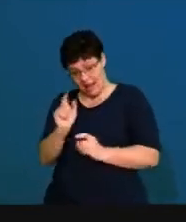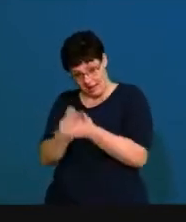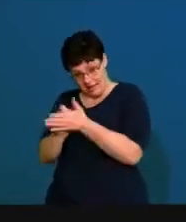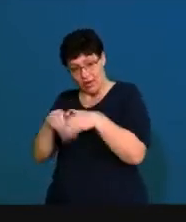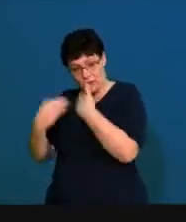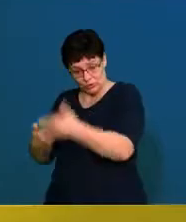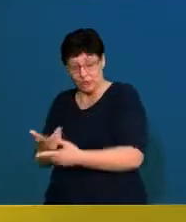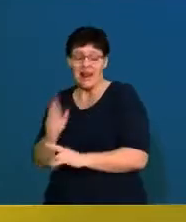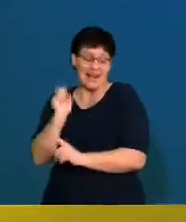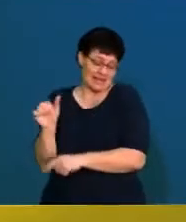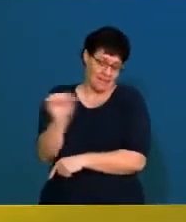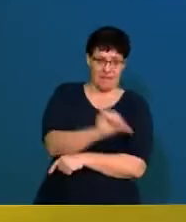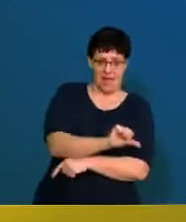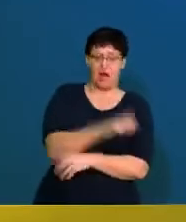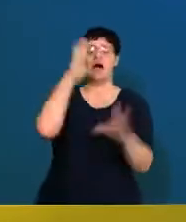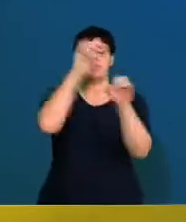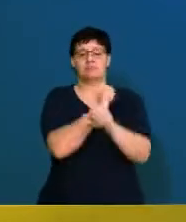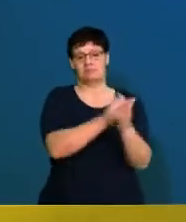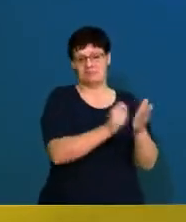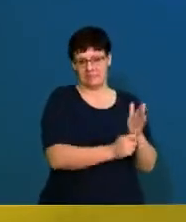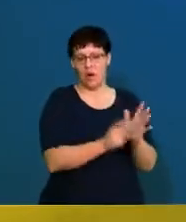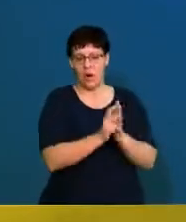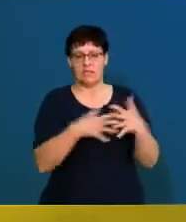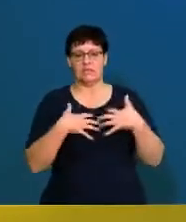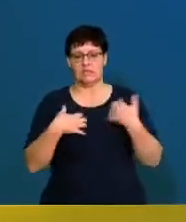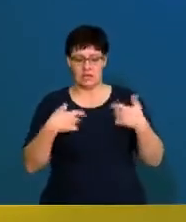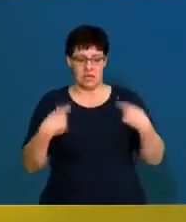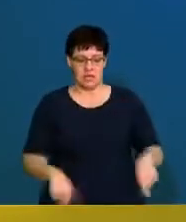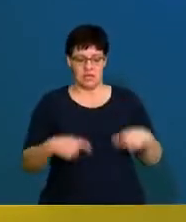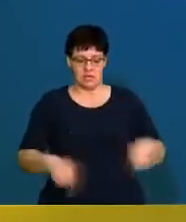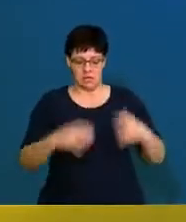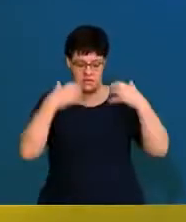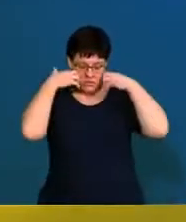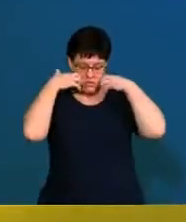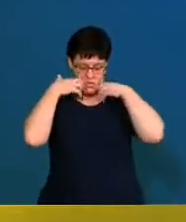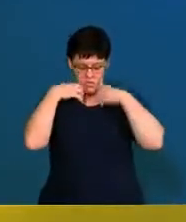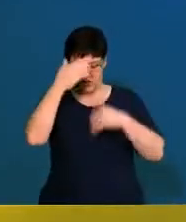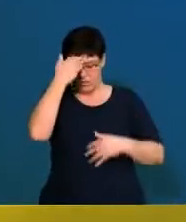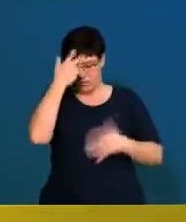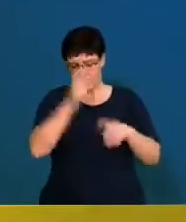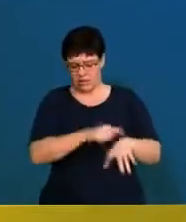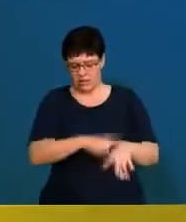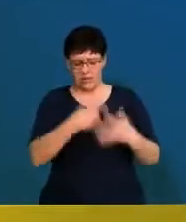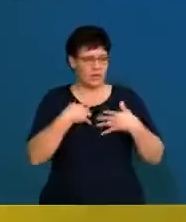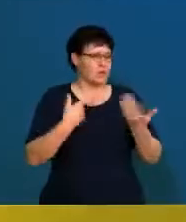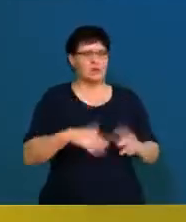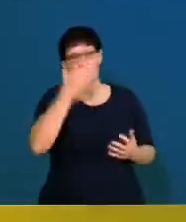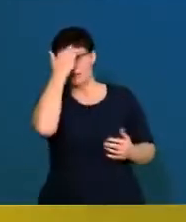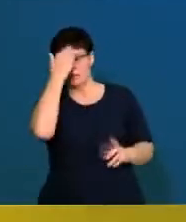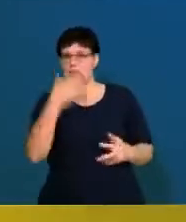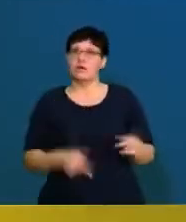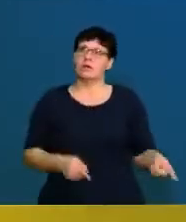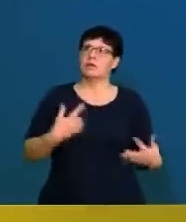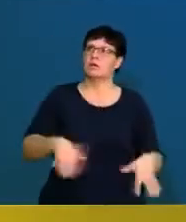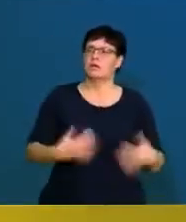that actually you do to relieve that strain, because the moment you are left with limited time, even the stuff that you actually know, you tend